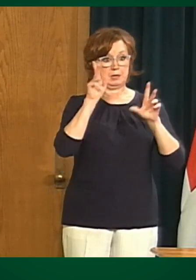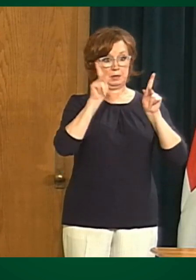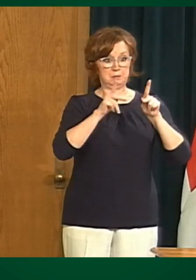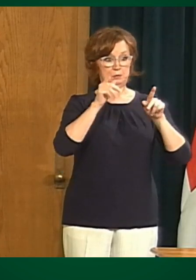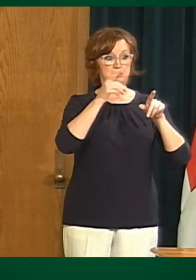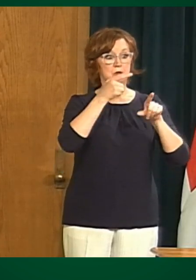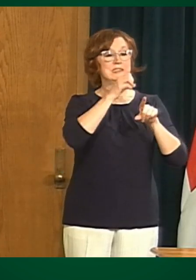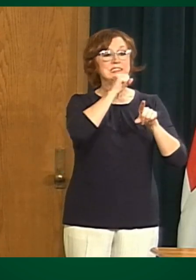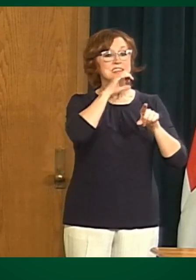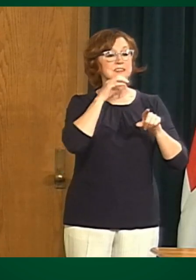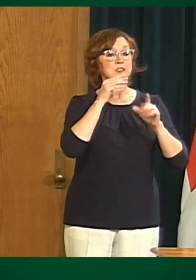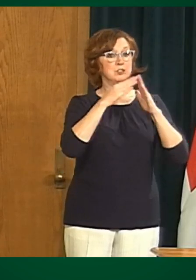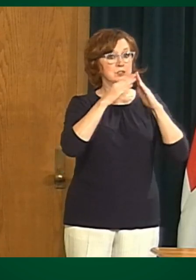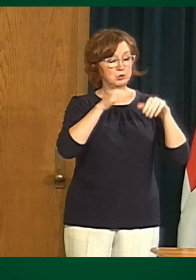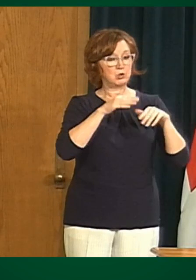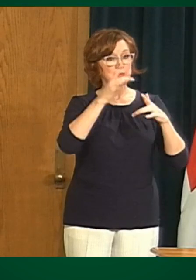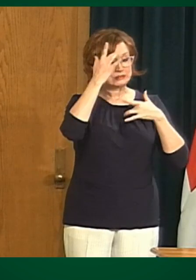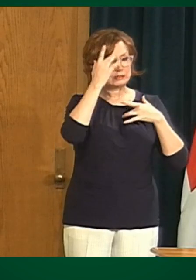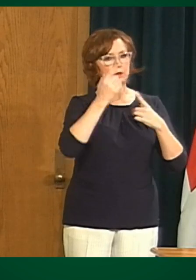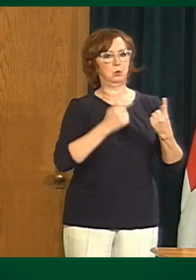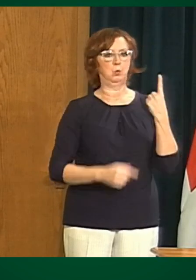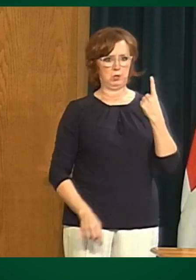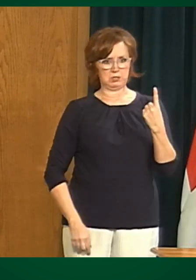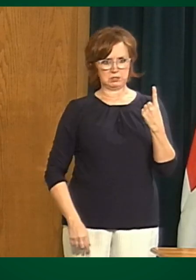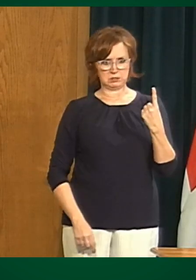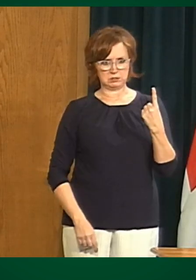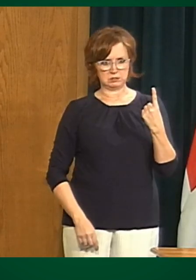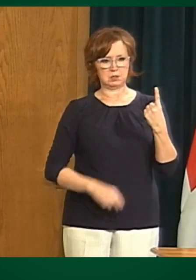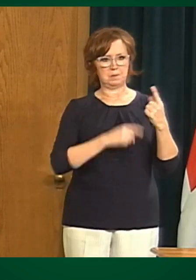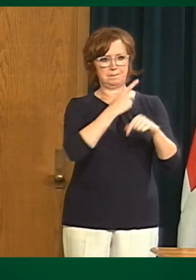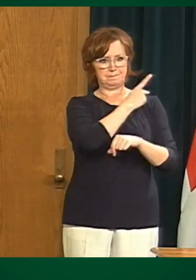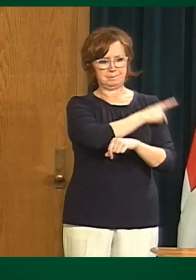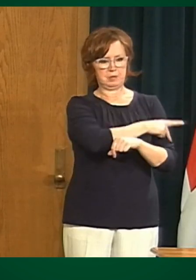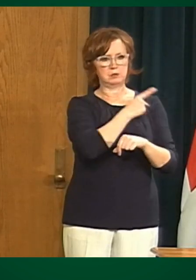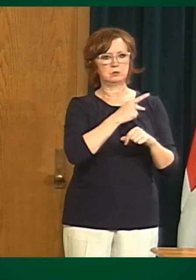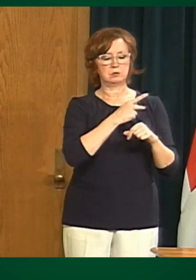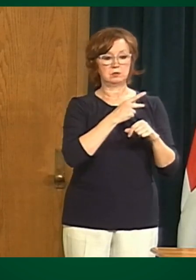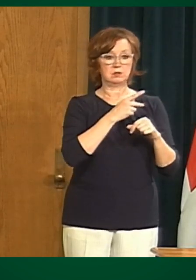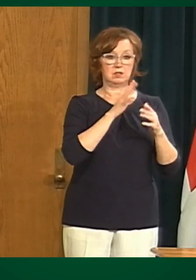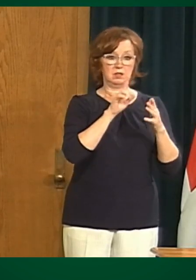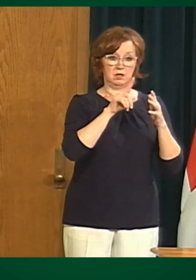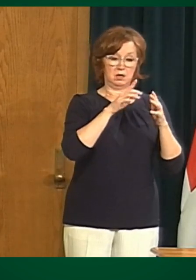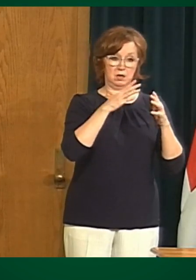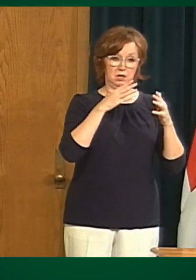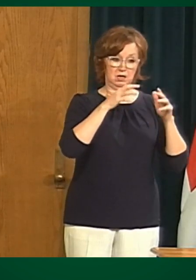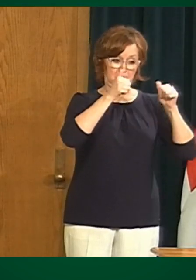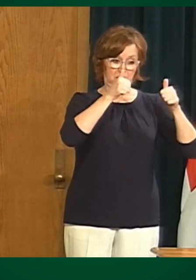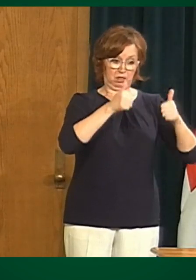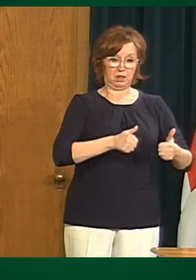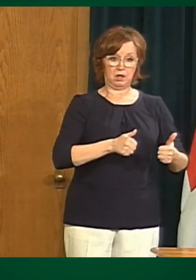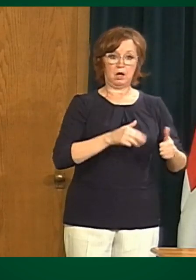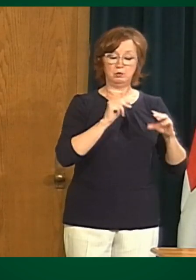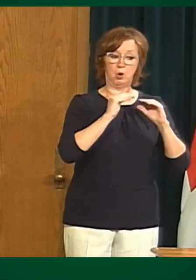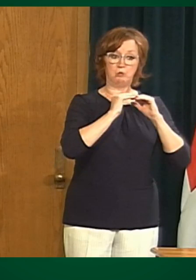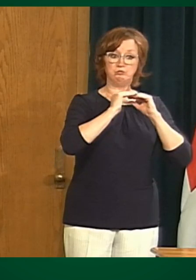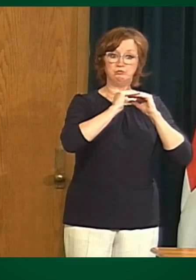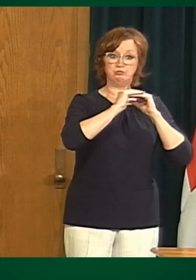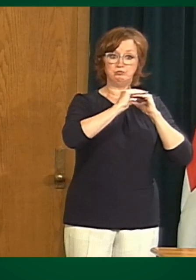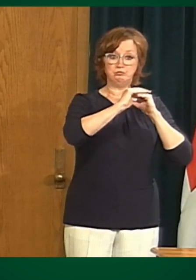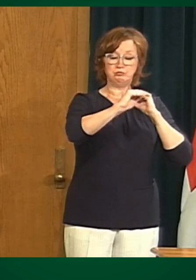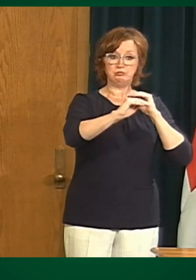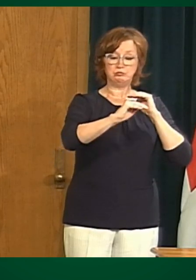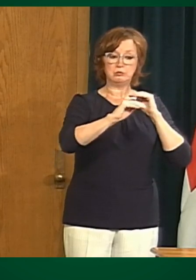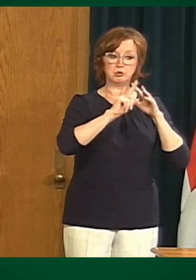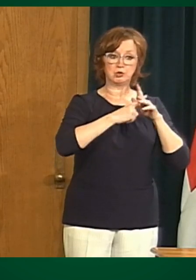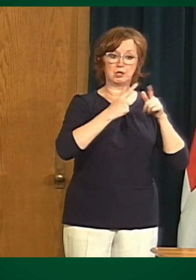person, and she is the person is stable, completely stable, and recovering. The